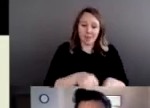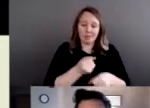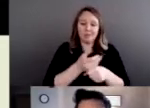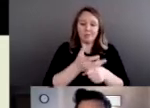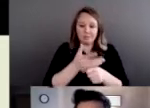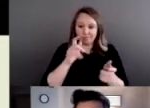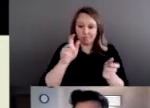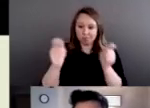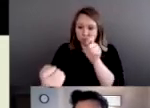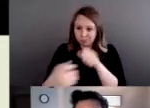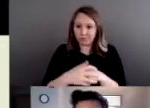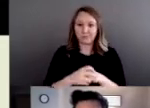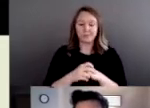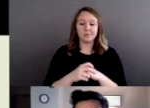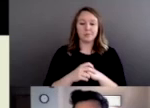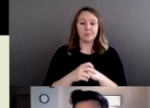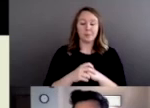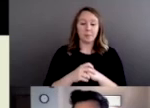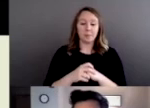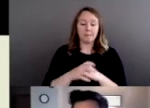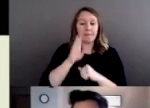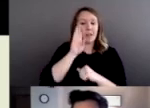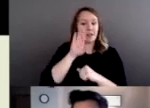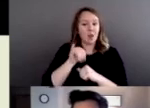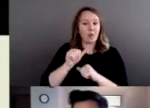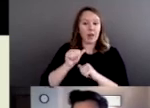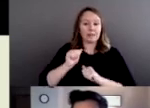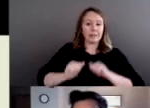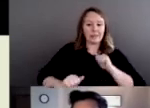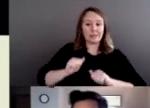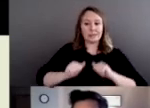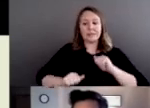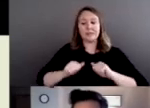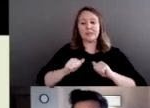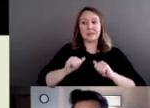again, there's that distrust, there's that hesitation, but just know that, you know,